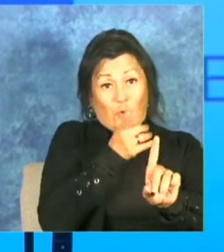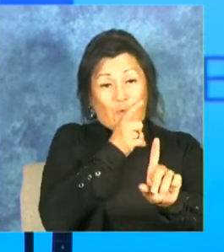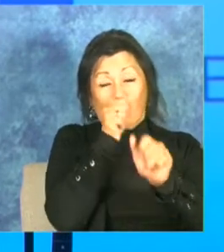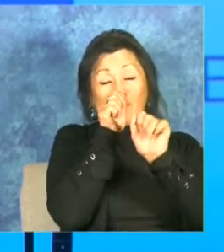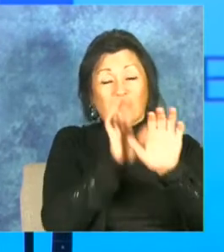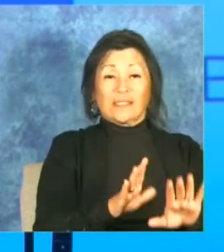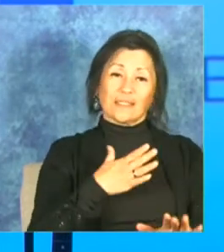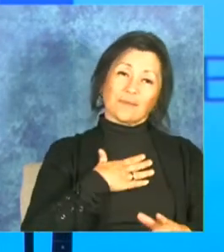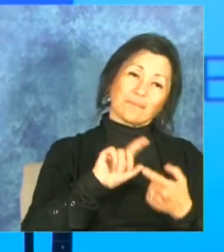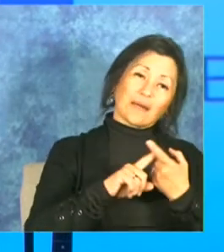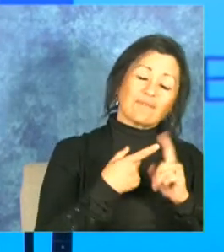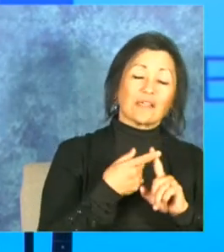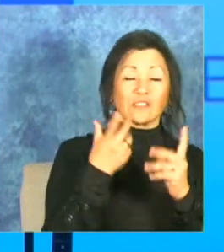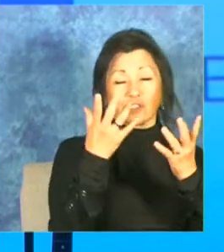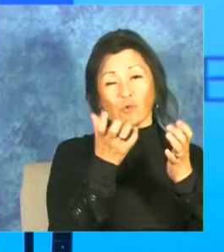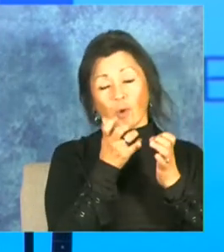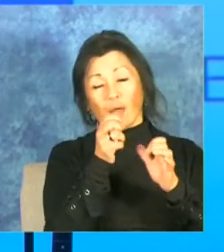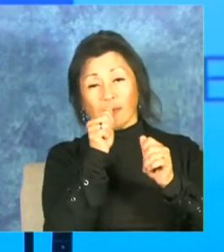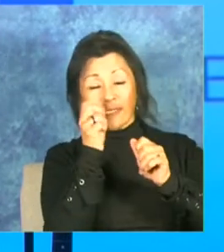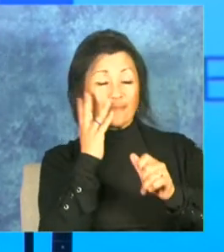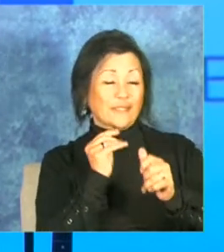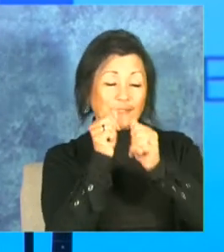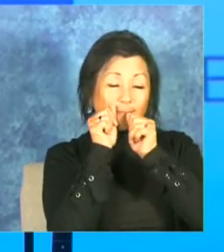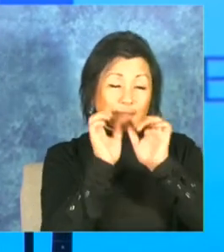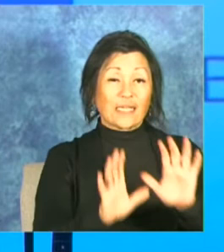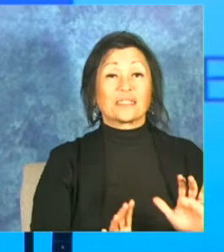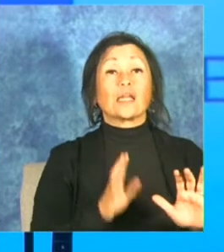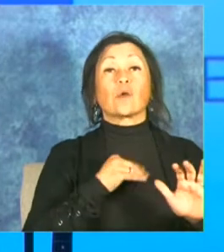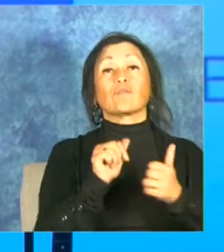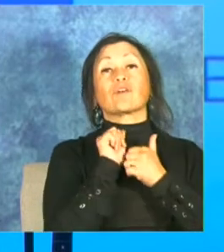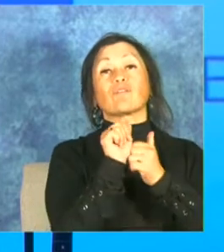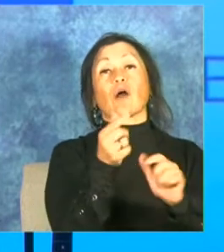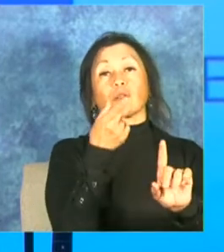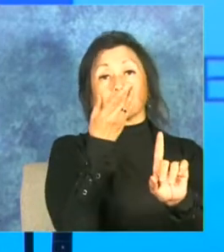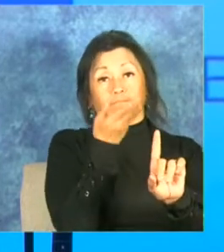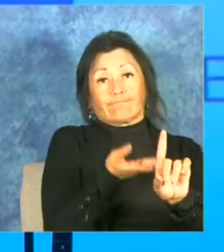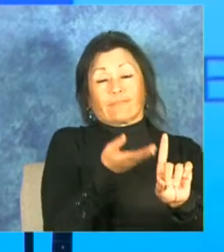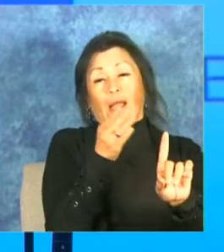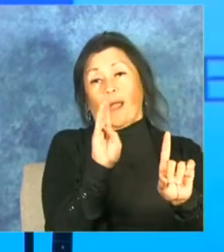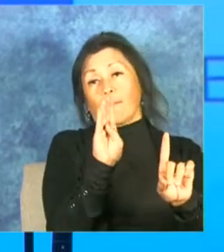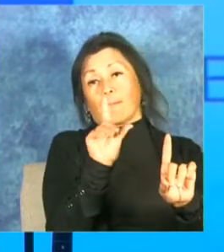My friends, if you want the blessings, you got to follow the blesser.